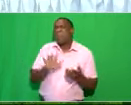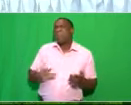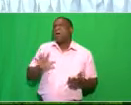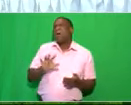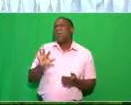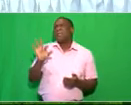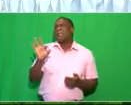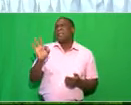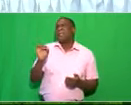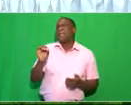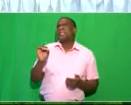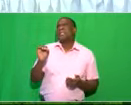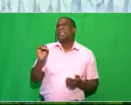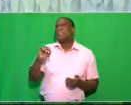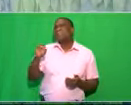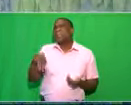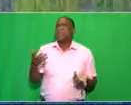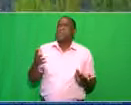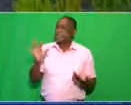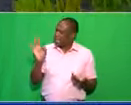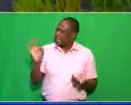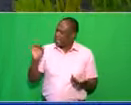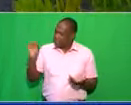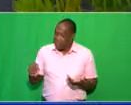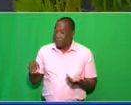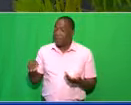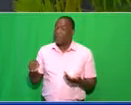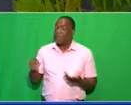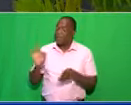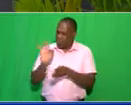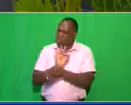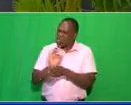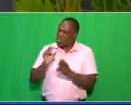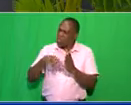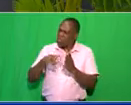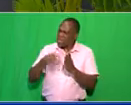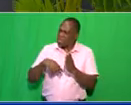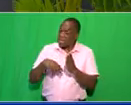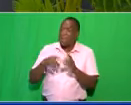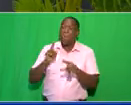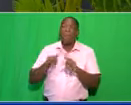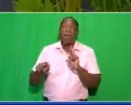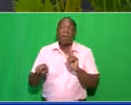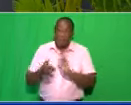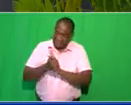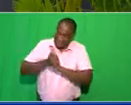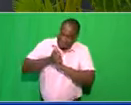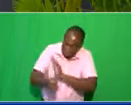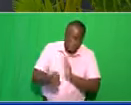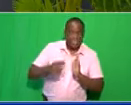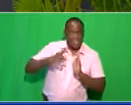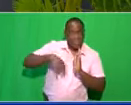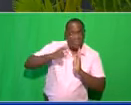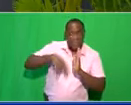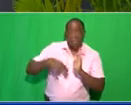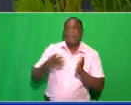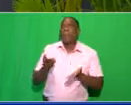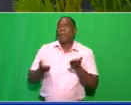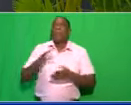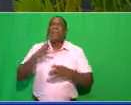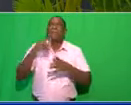90%, 99%. But in terms of competence to engage in social media and things like